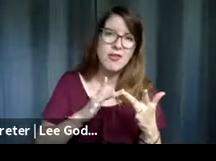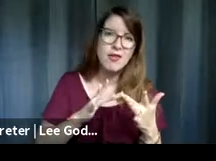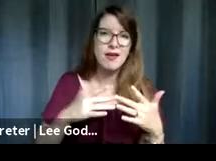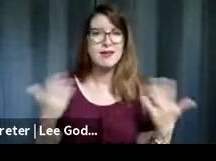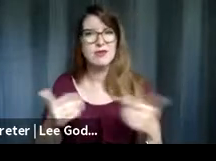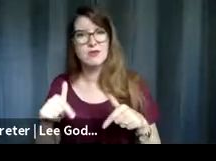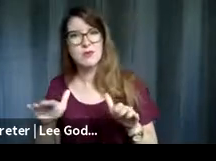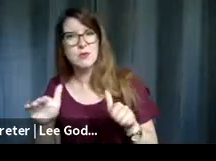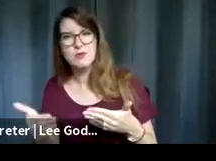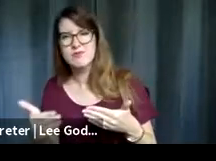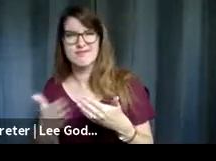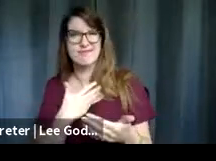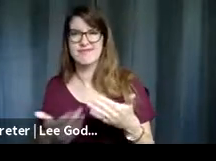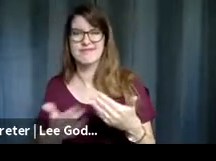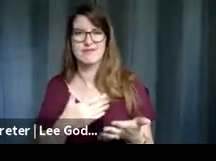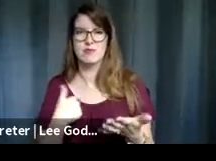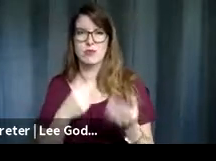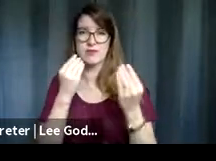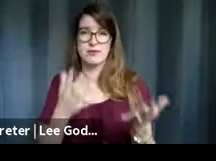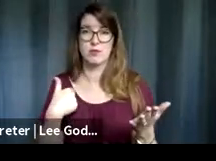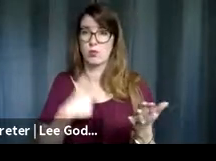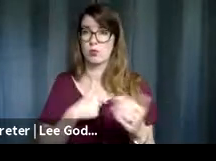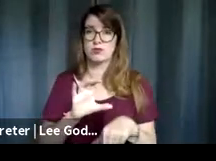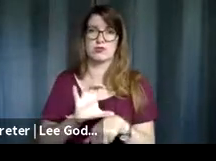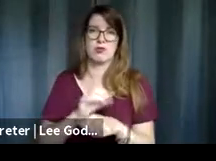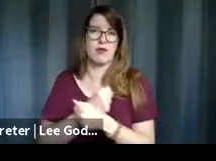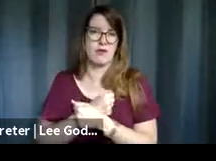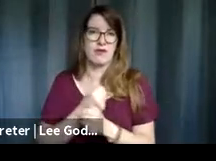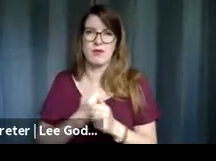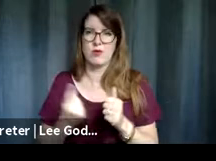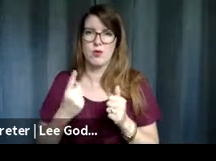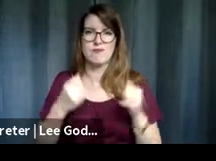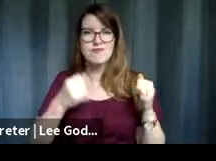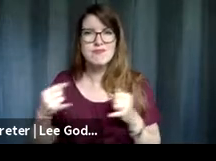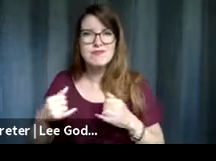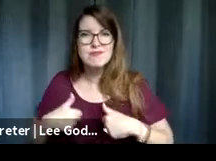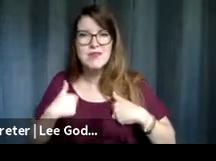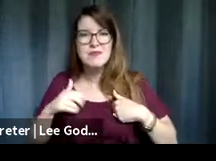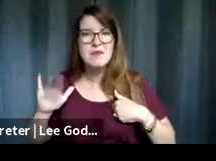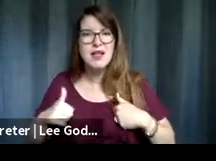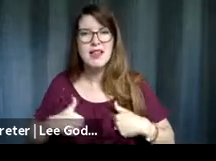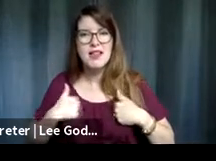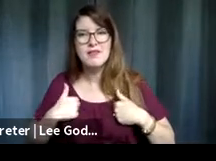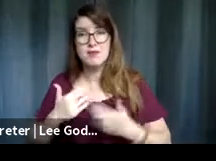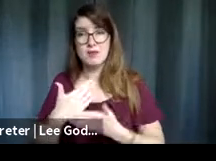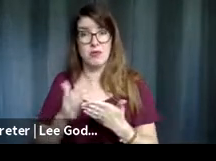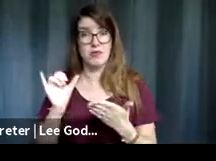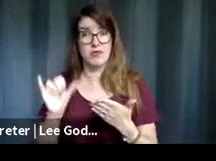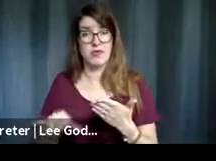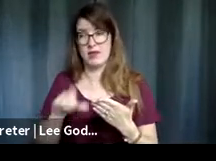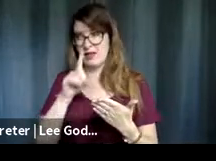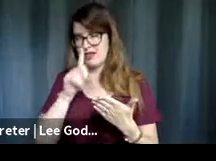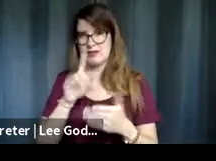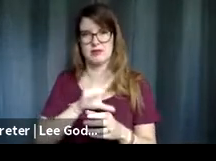room, we want to let you know that we are a church that loves everyone life by life. And part of that is